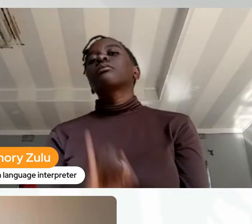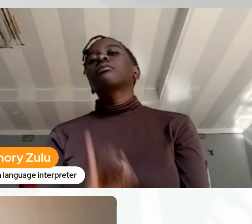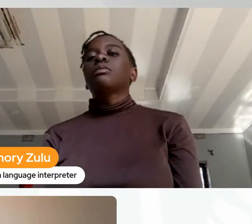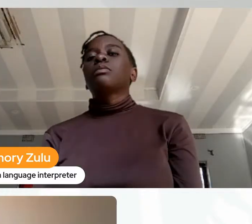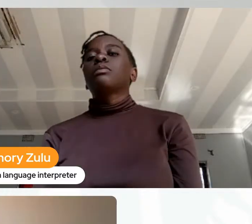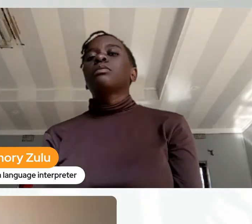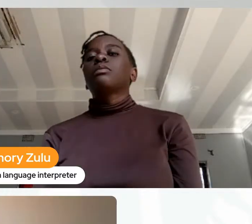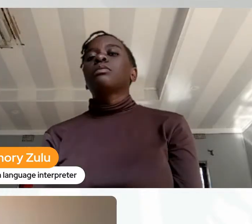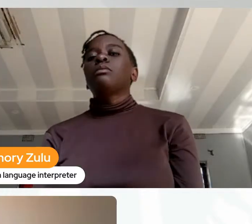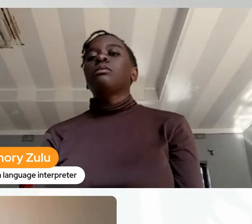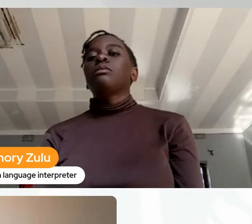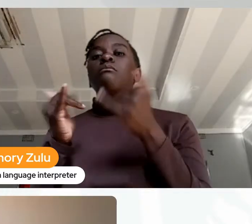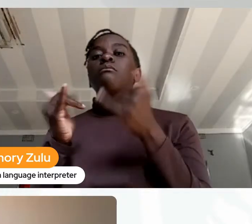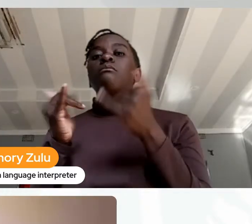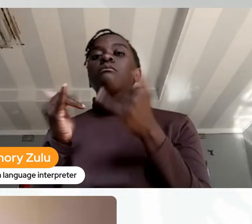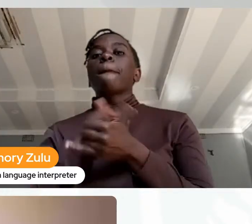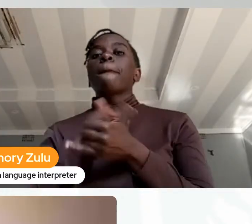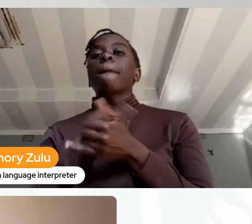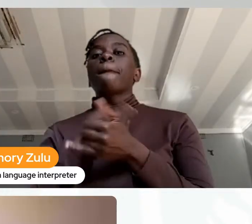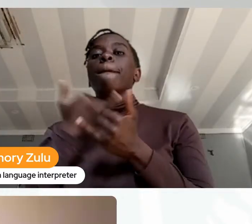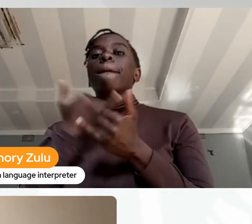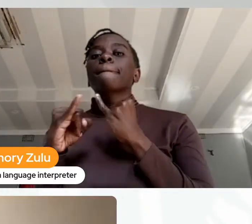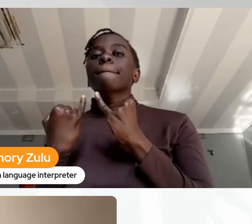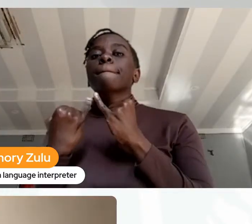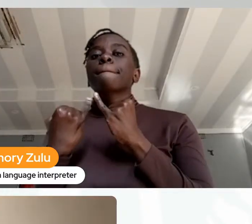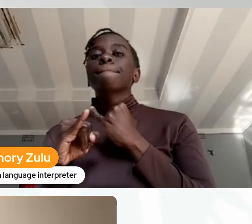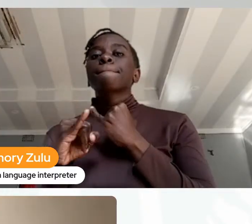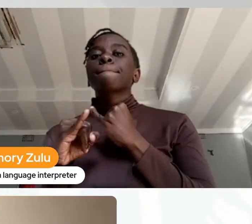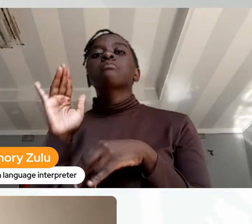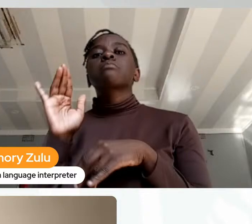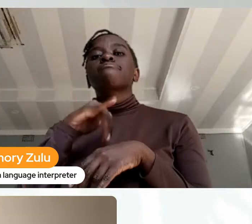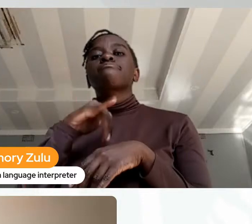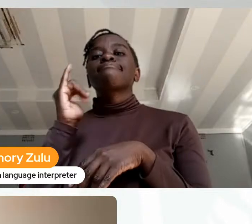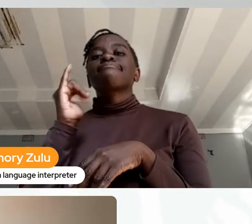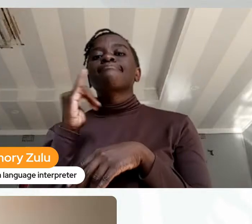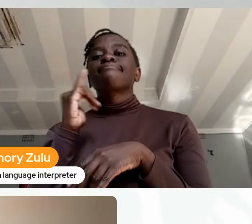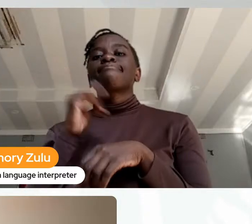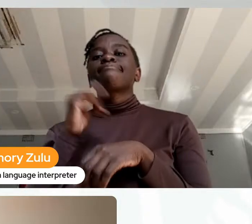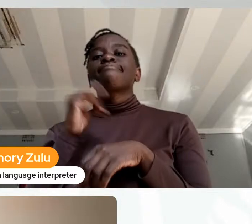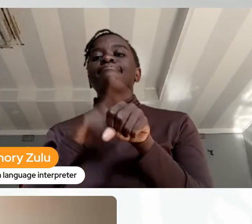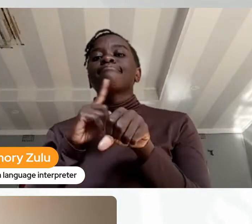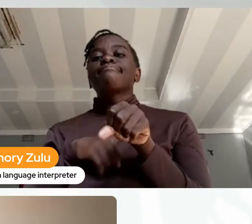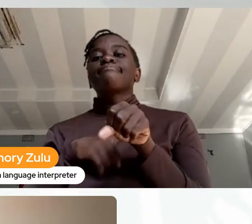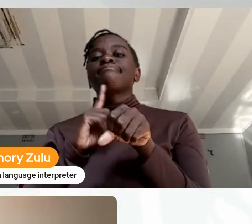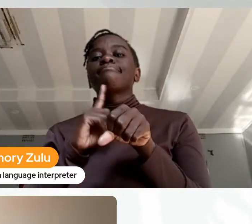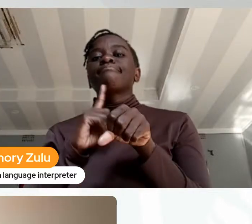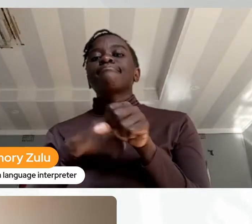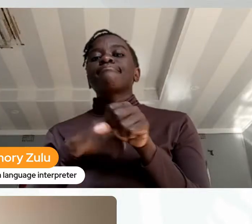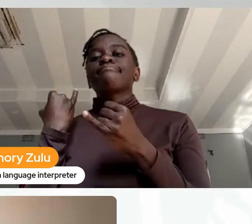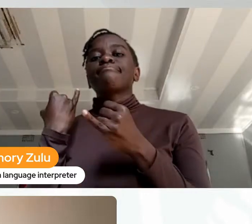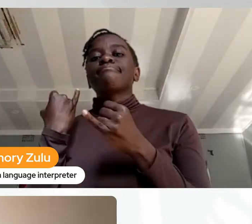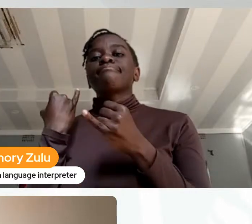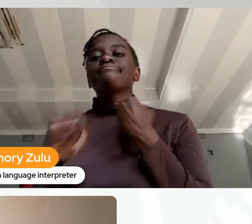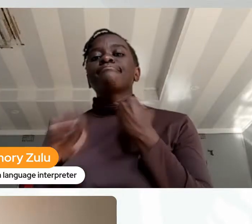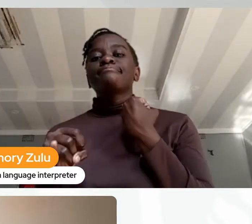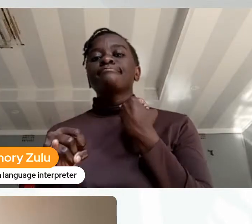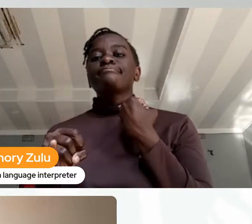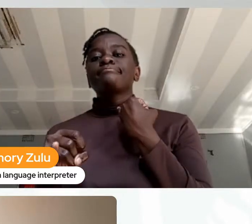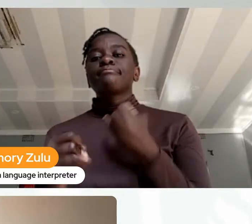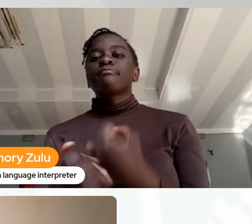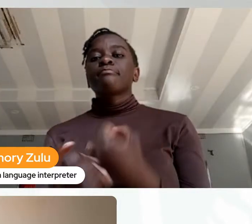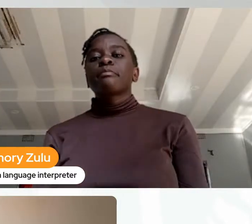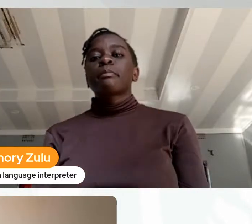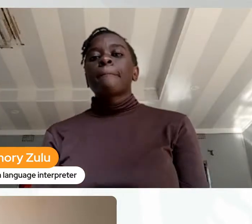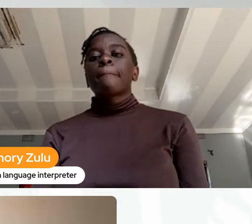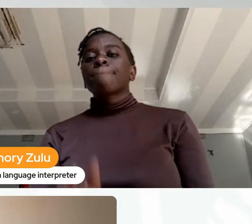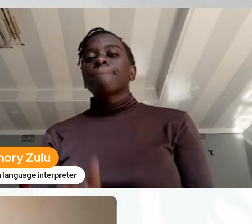Yes, it seems like we are out of time, and I don't know if we have any other questions or if we have any other comments before we close, so that